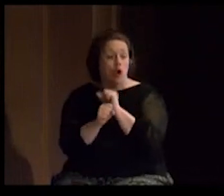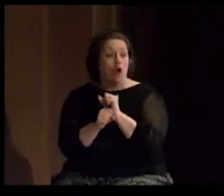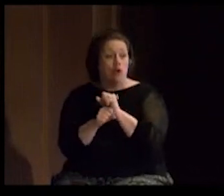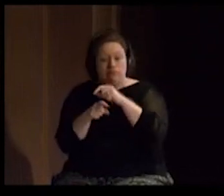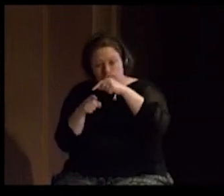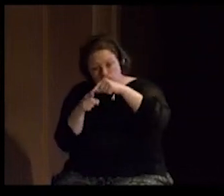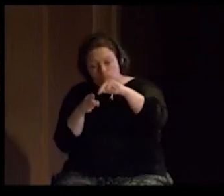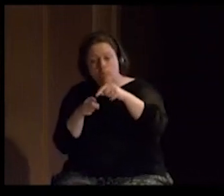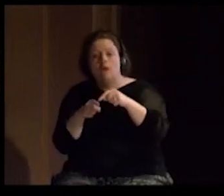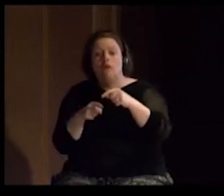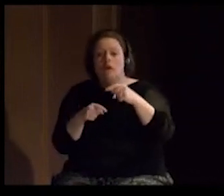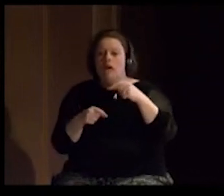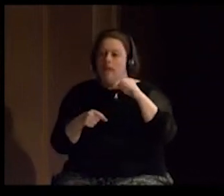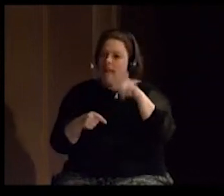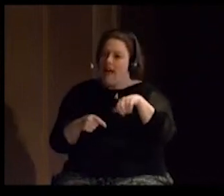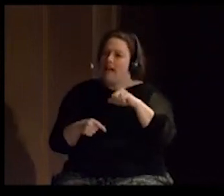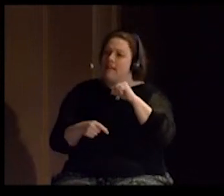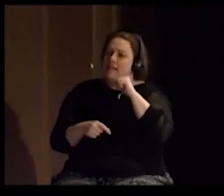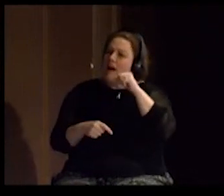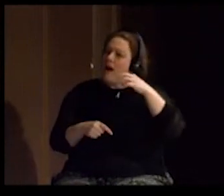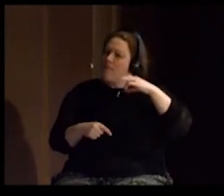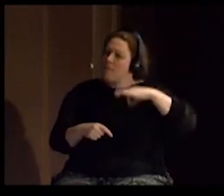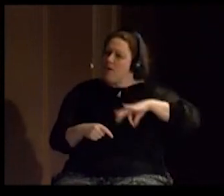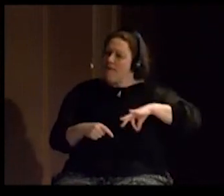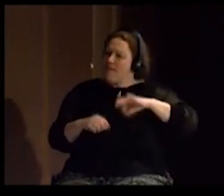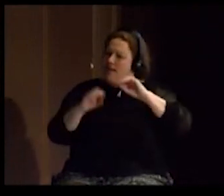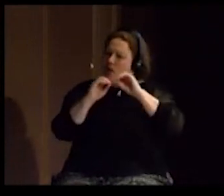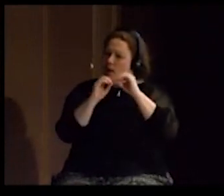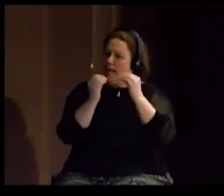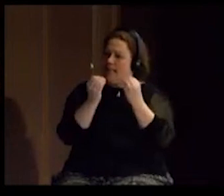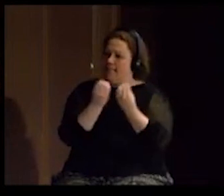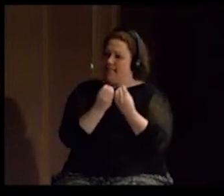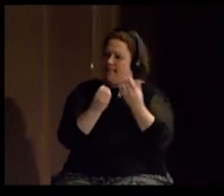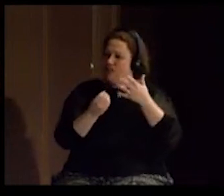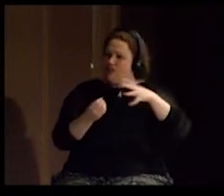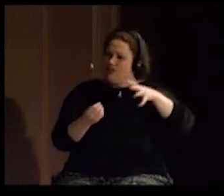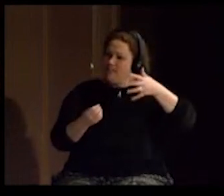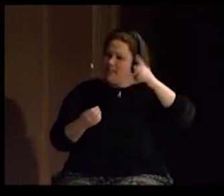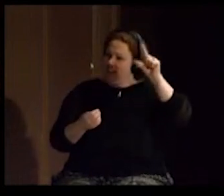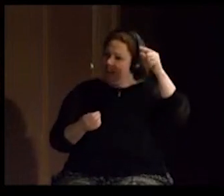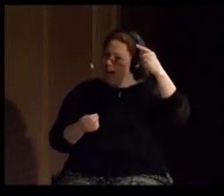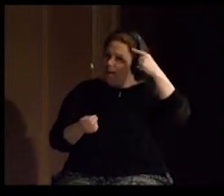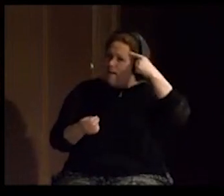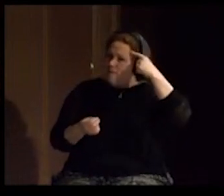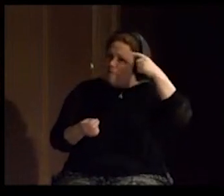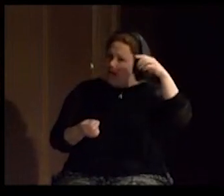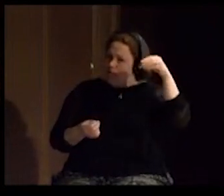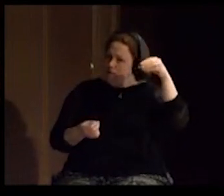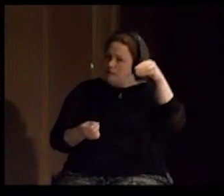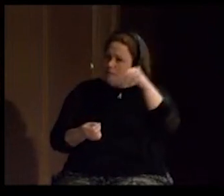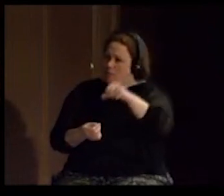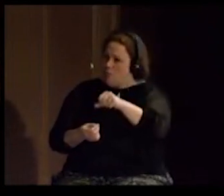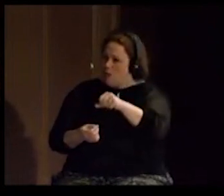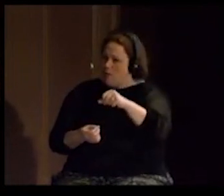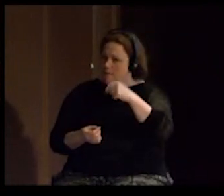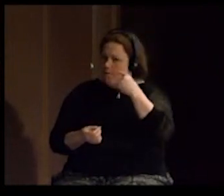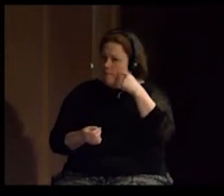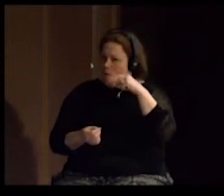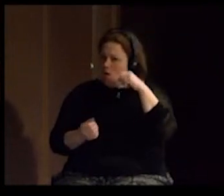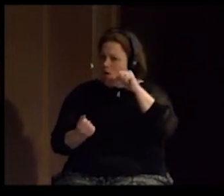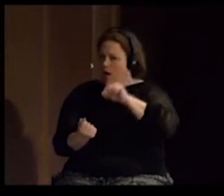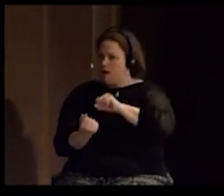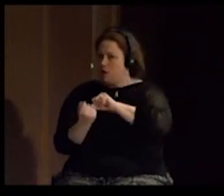I assume that's sort of a nonprofit organization, but the government support for sort of addressing this